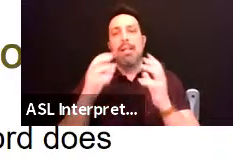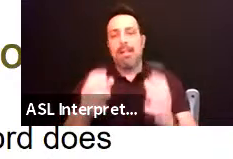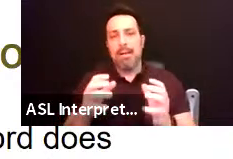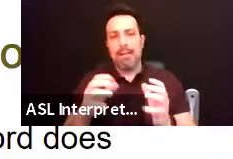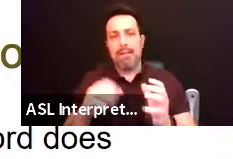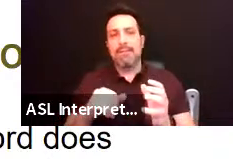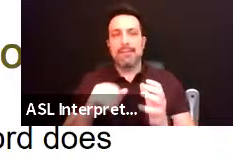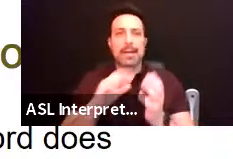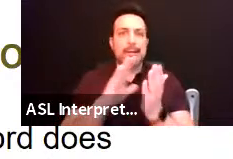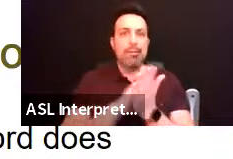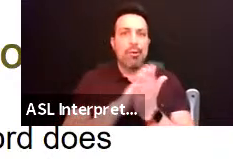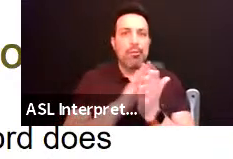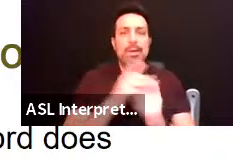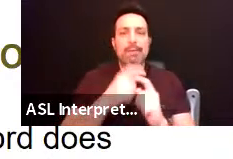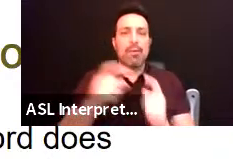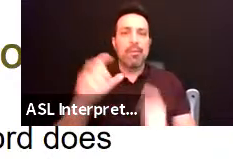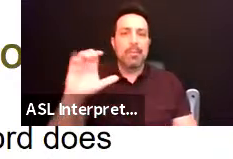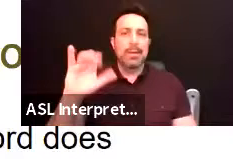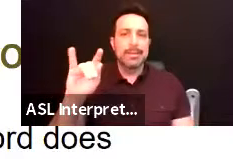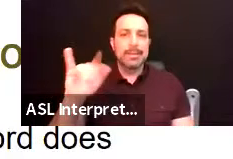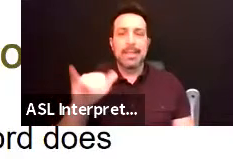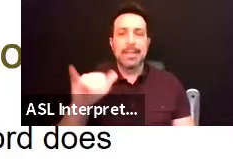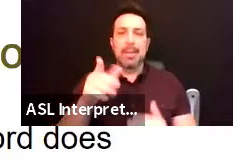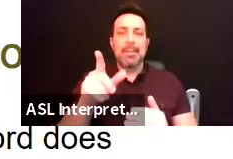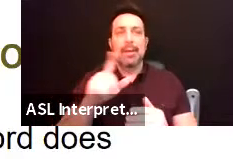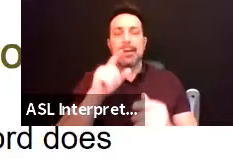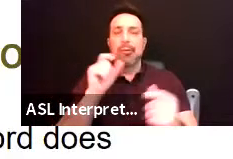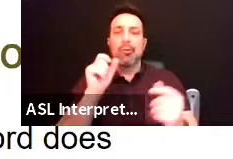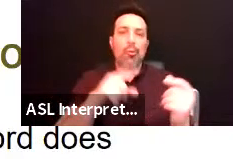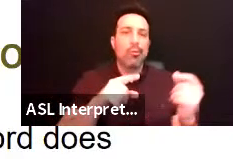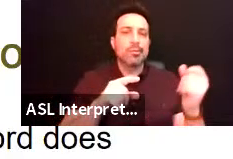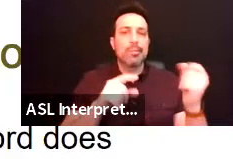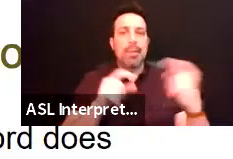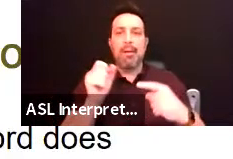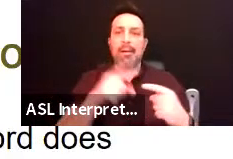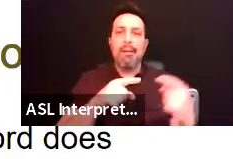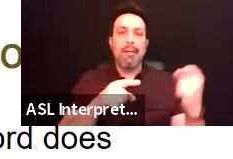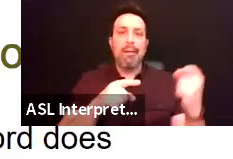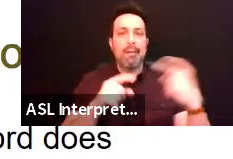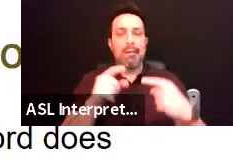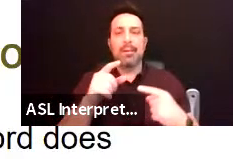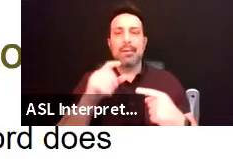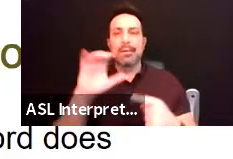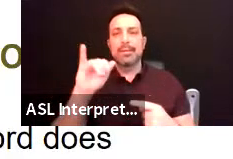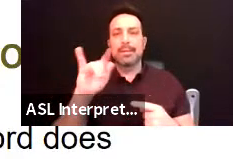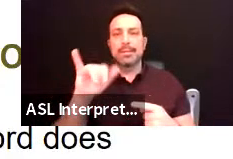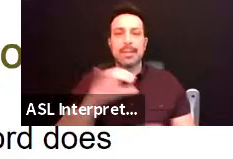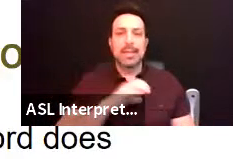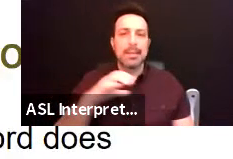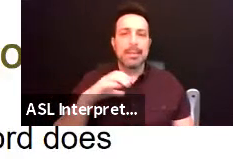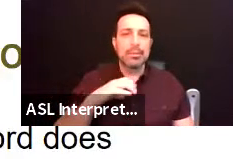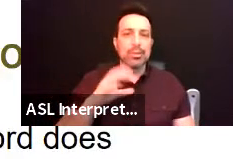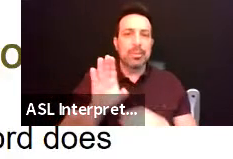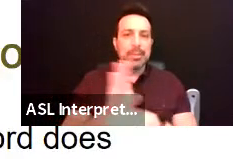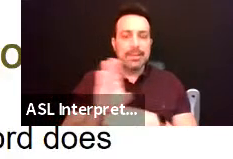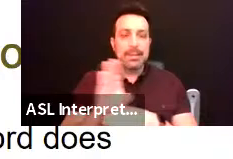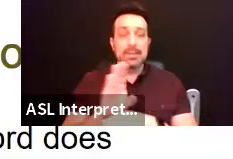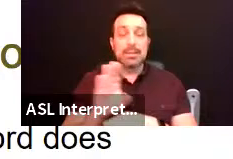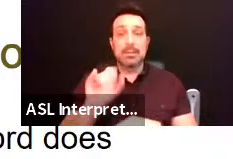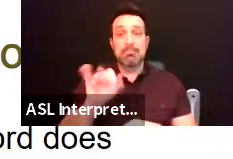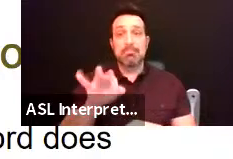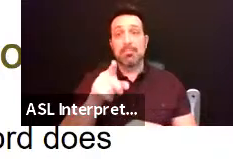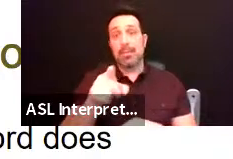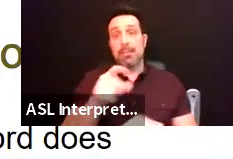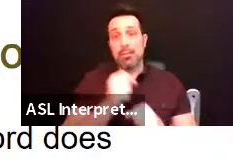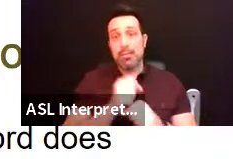of documents from the city. You may be corresponding some on city commission business. If you just